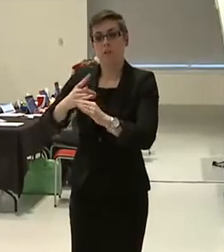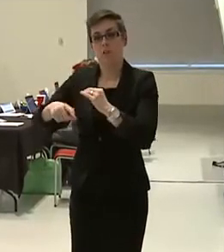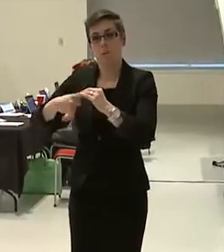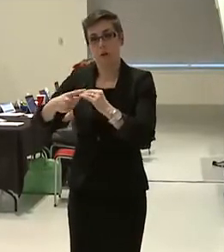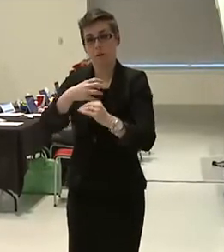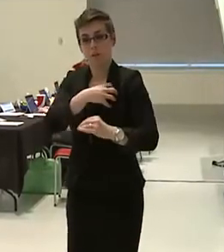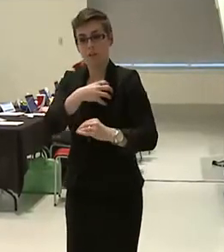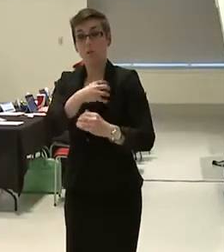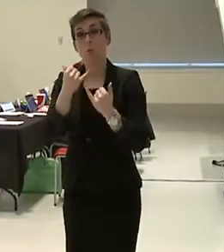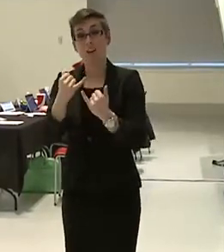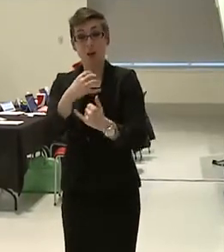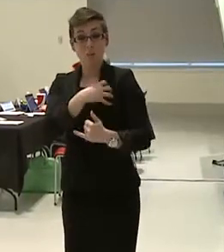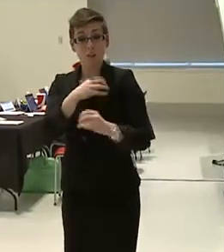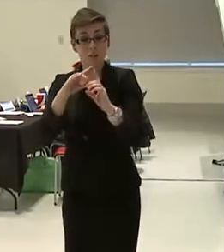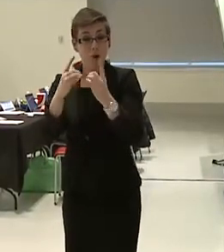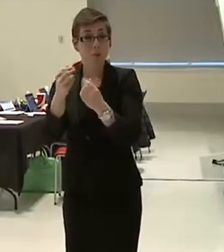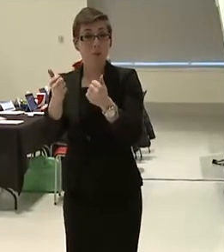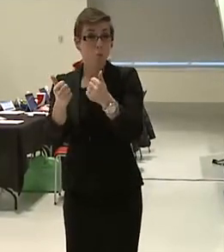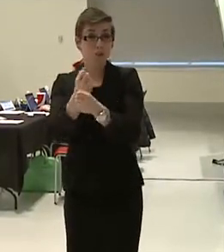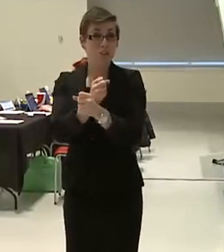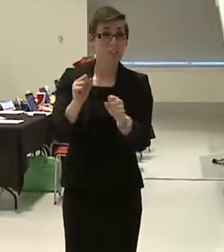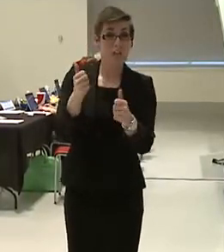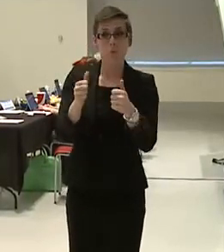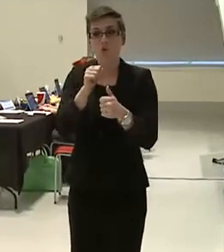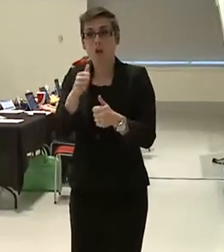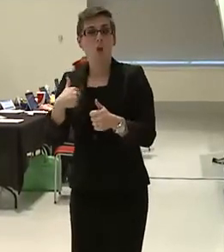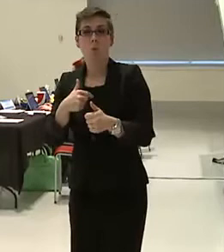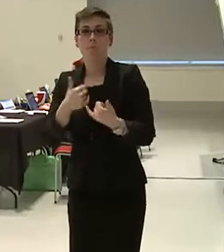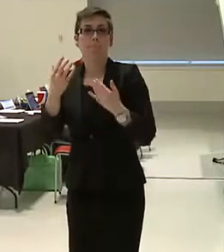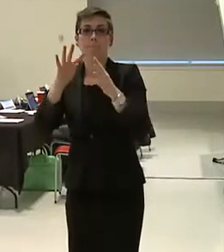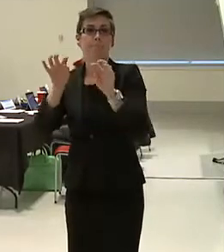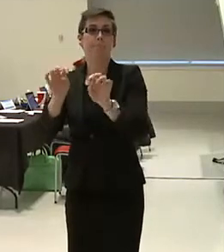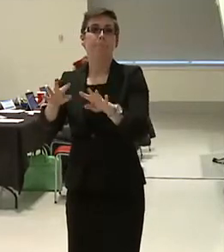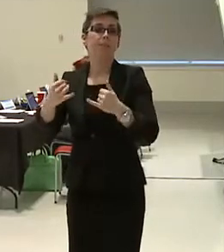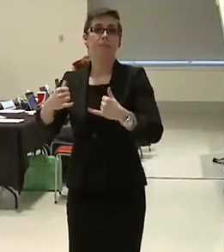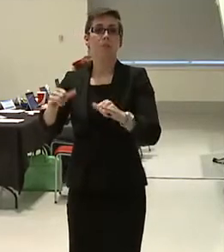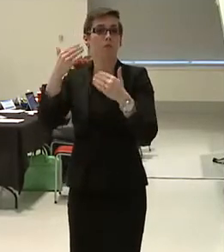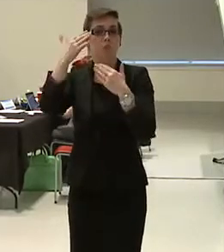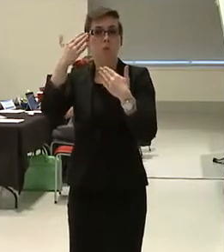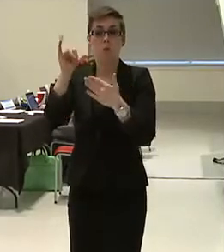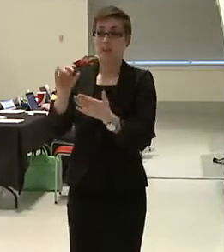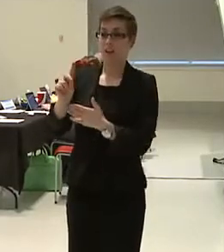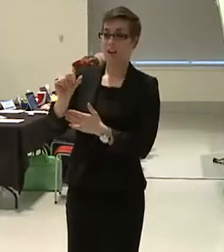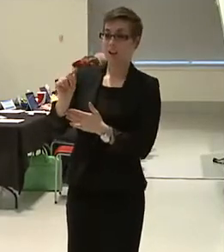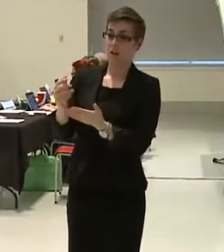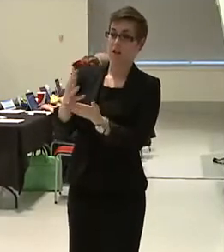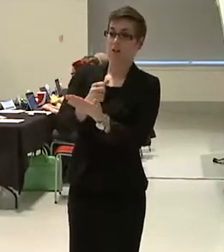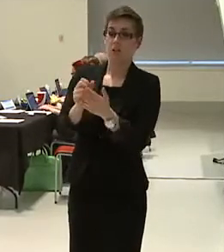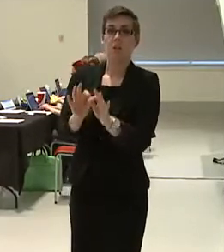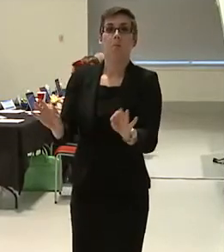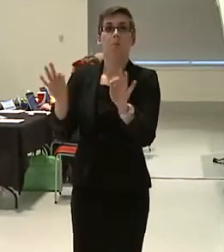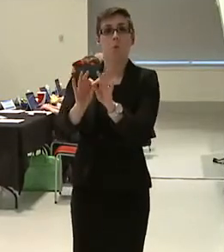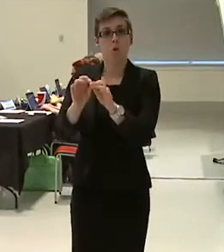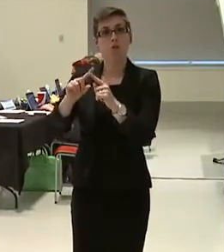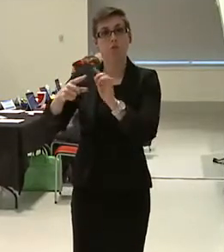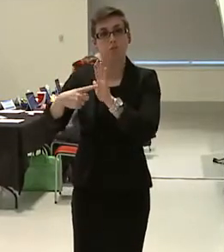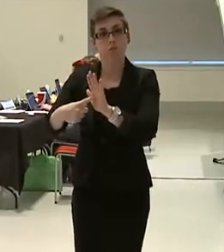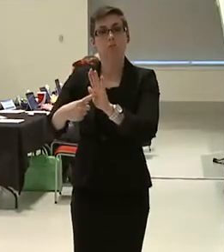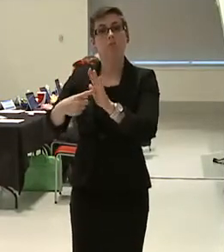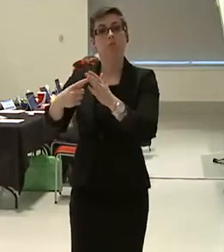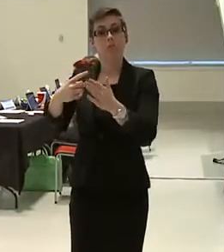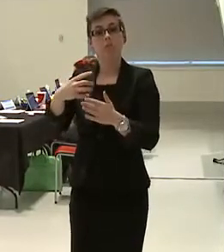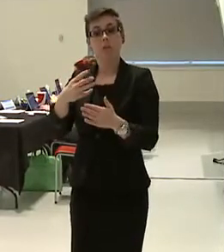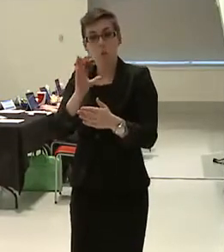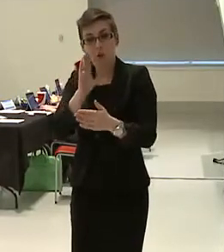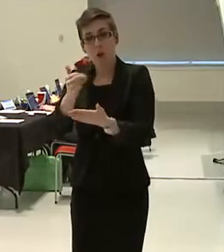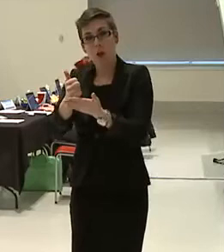departments make youth feel safe and which do not. Collecting this data is essential to identifying the policies and practices that can improve police relations